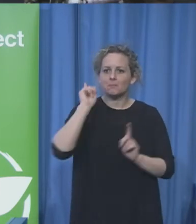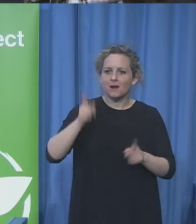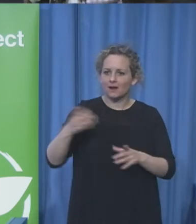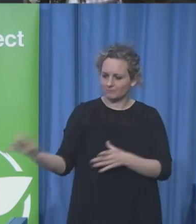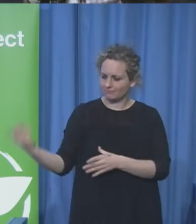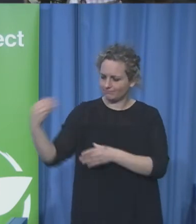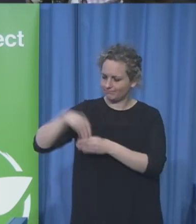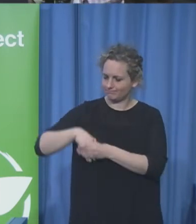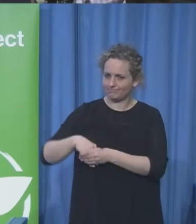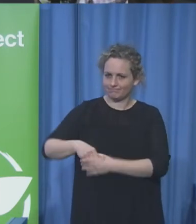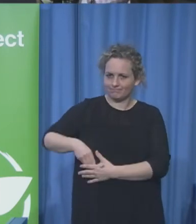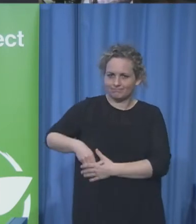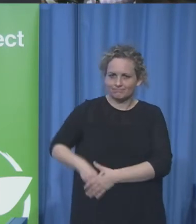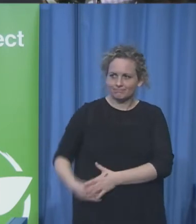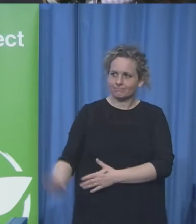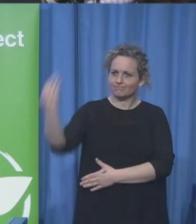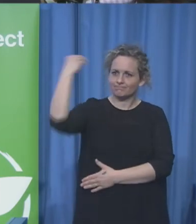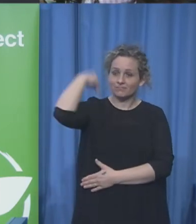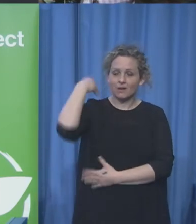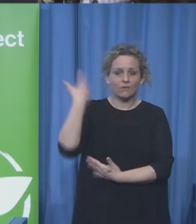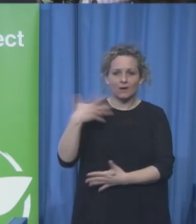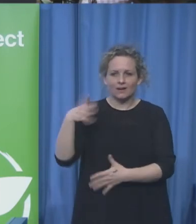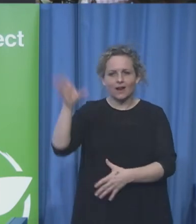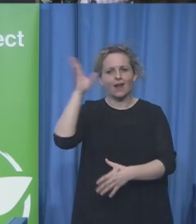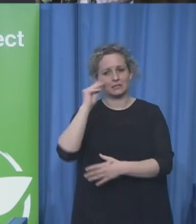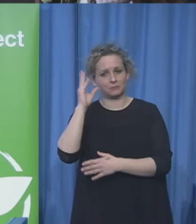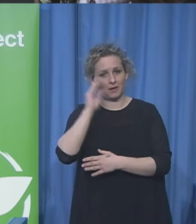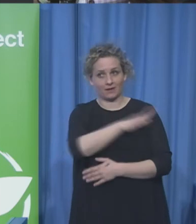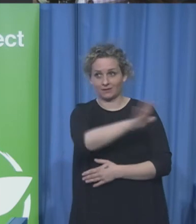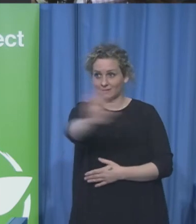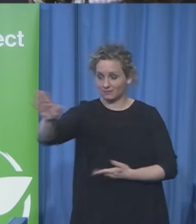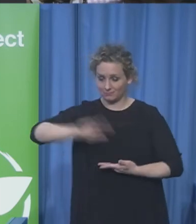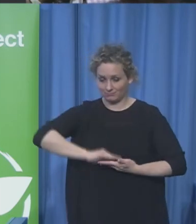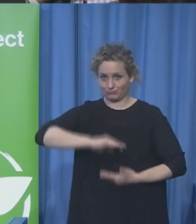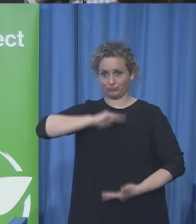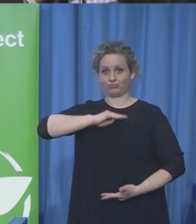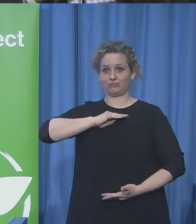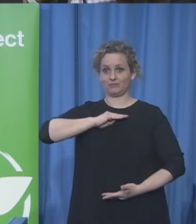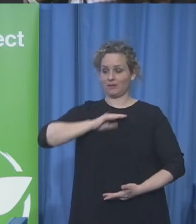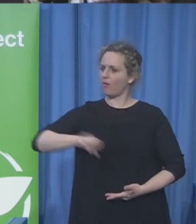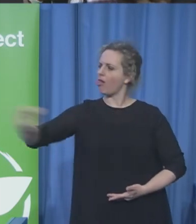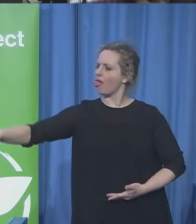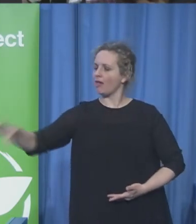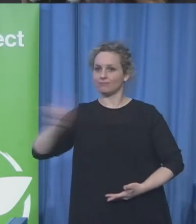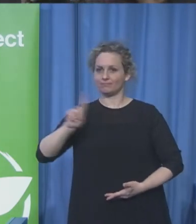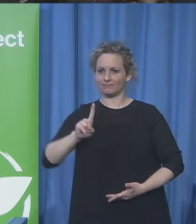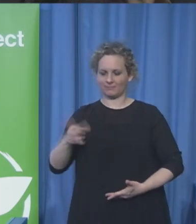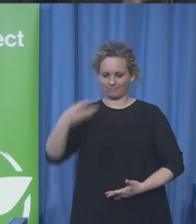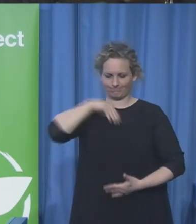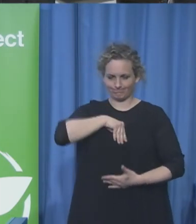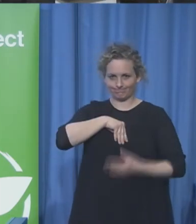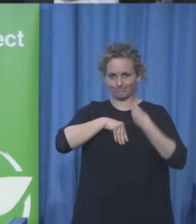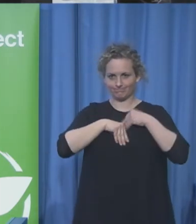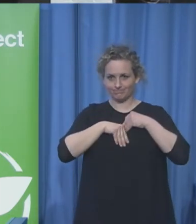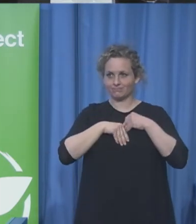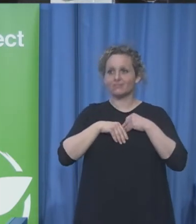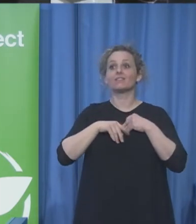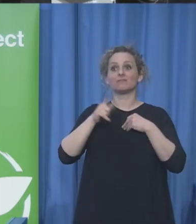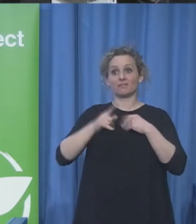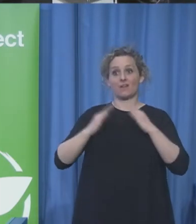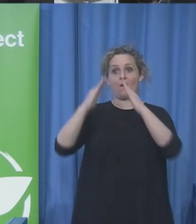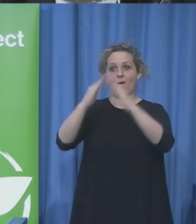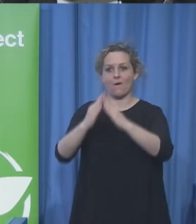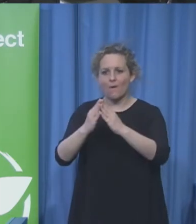we have learned. We must take home with us all the energy, ideas and revelations we have